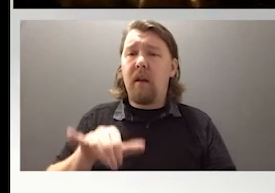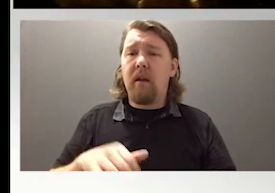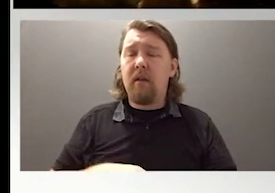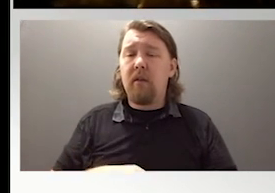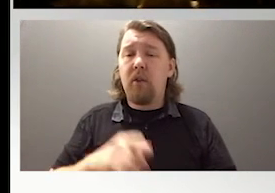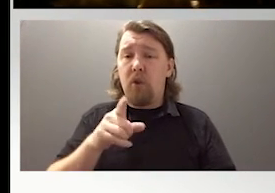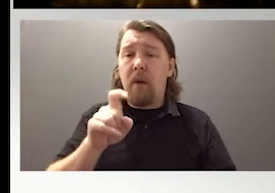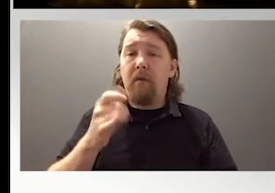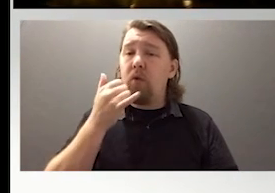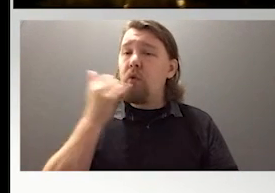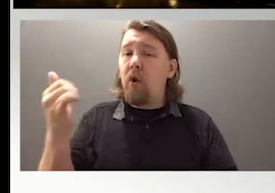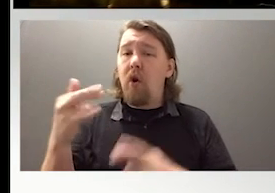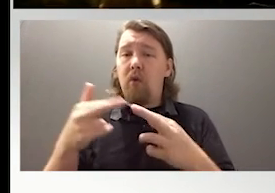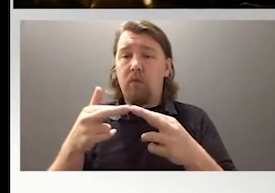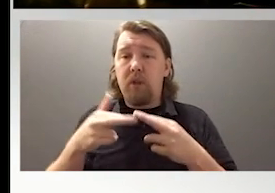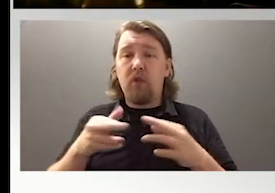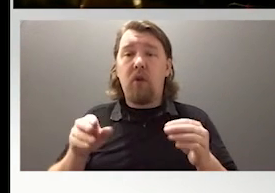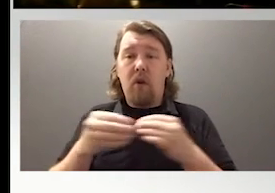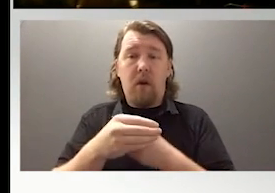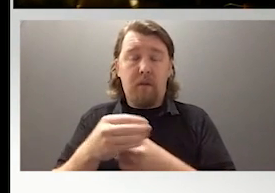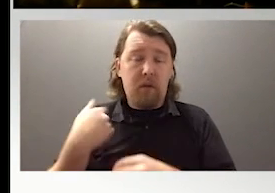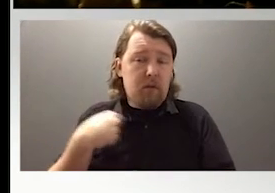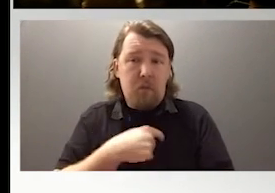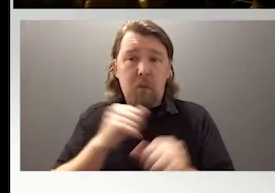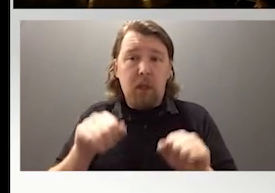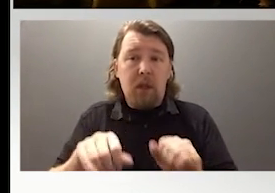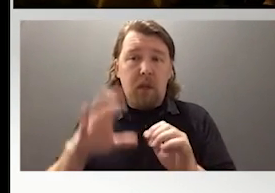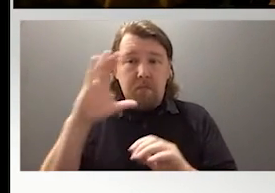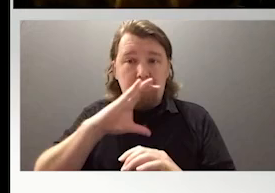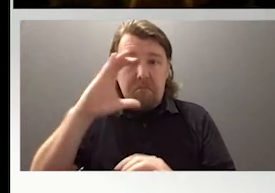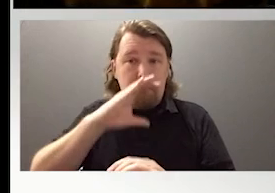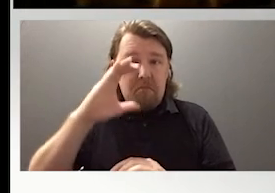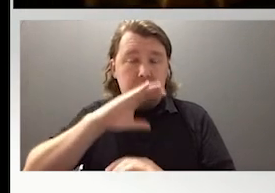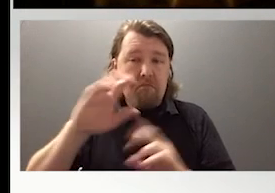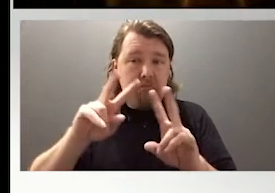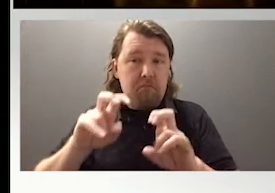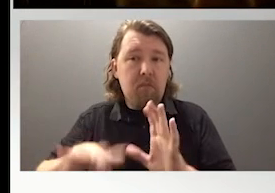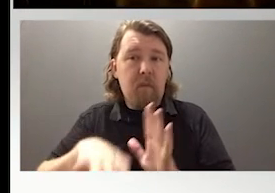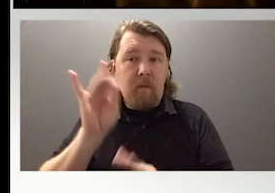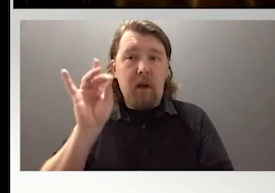to call the regional office and we can find out.